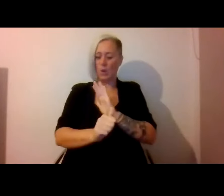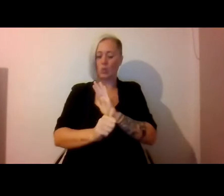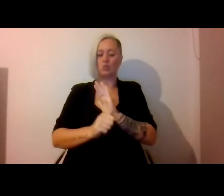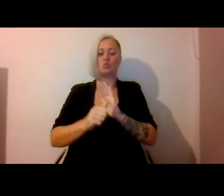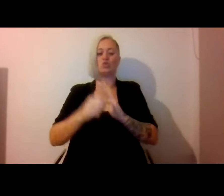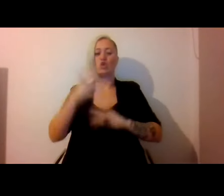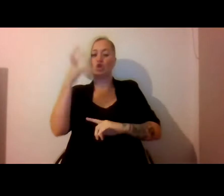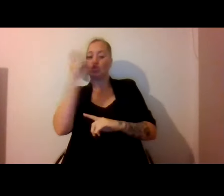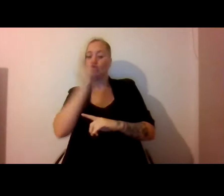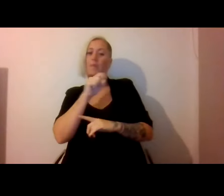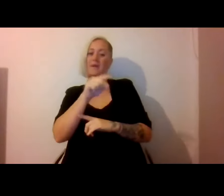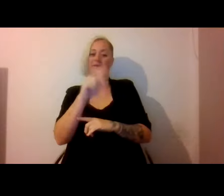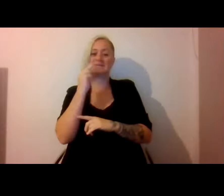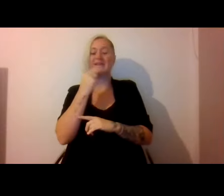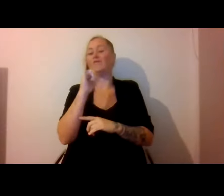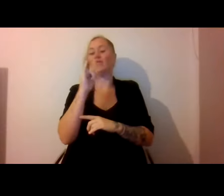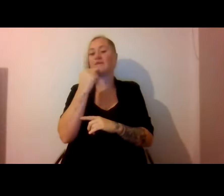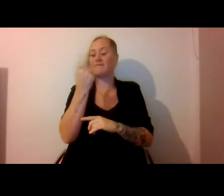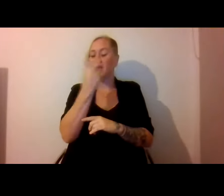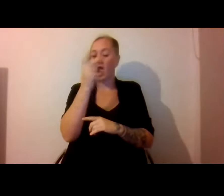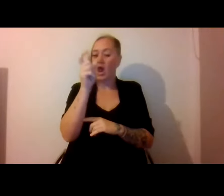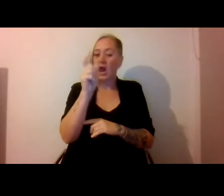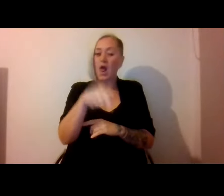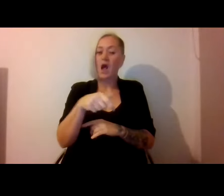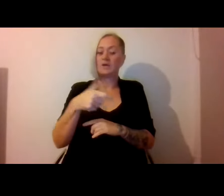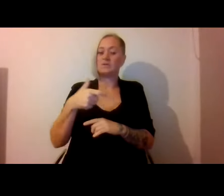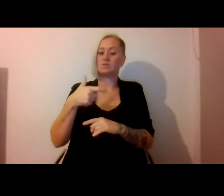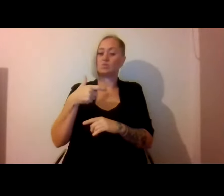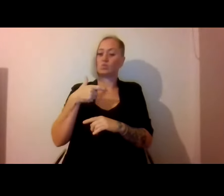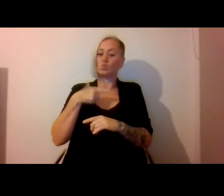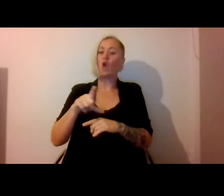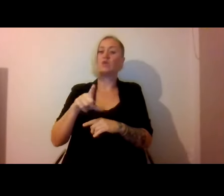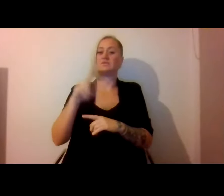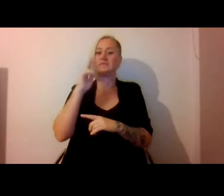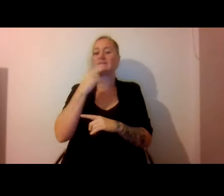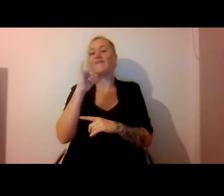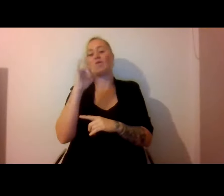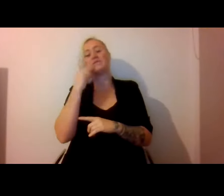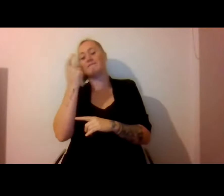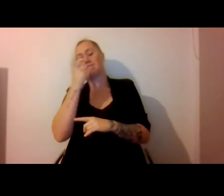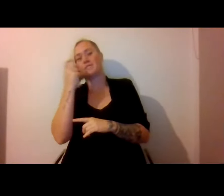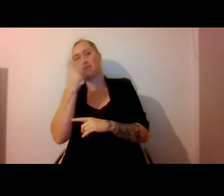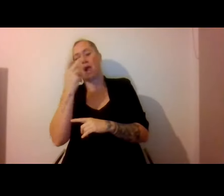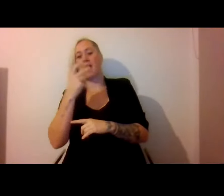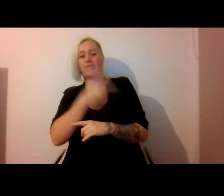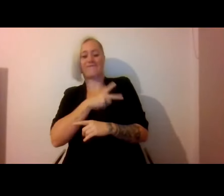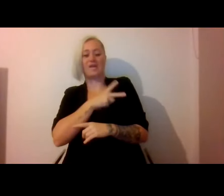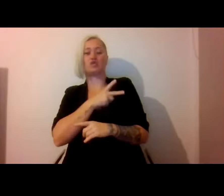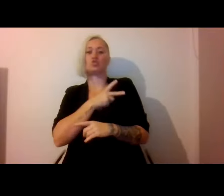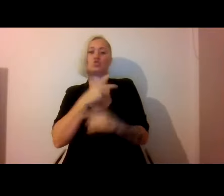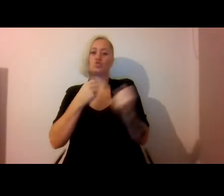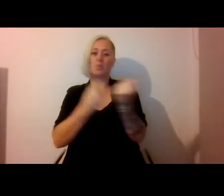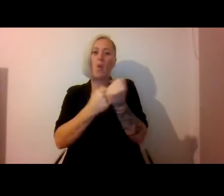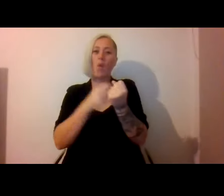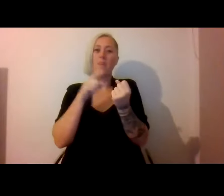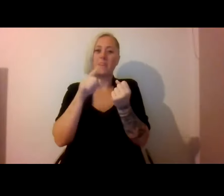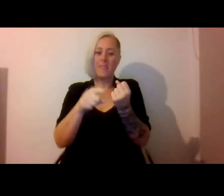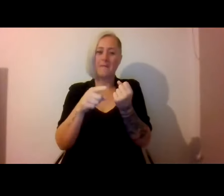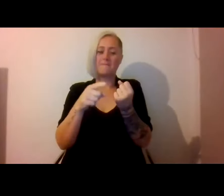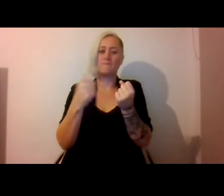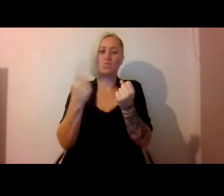should want deaf or deaf-blind professionals to support them, so they're reluctant to engage